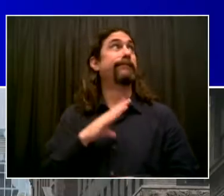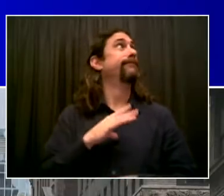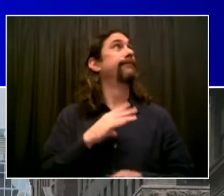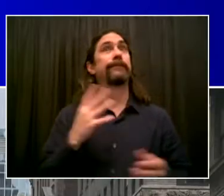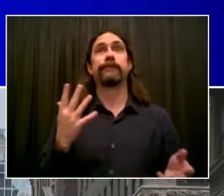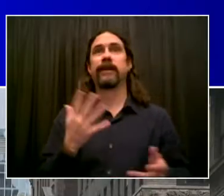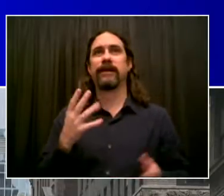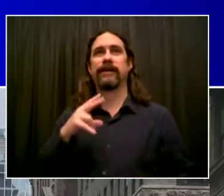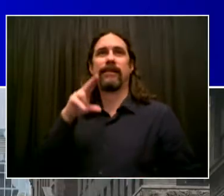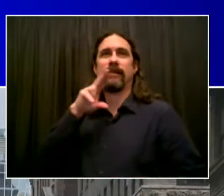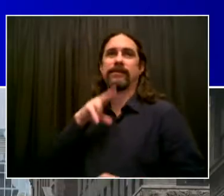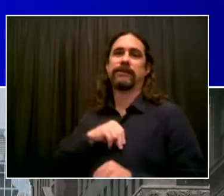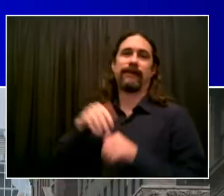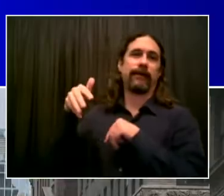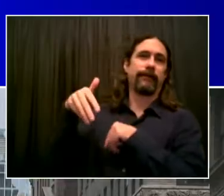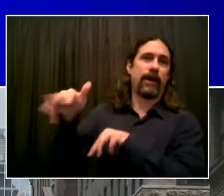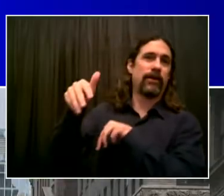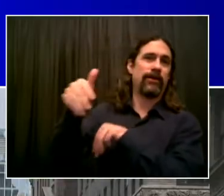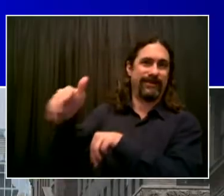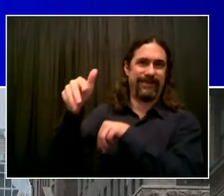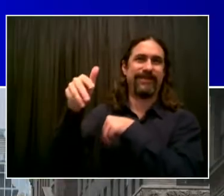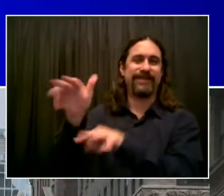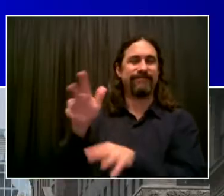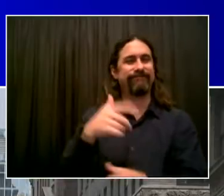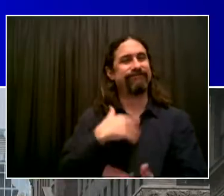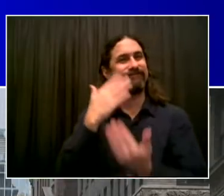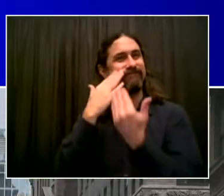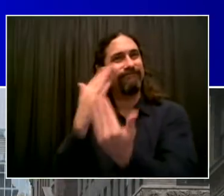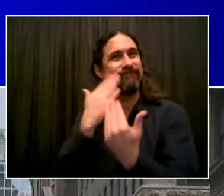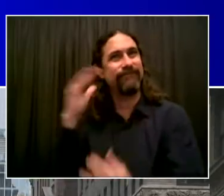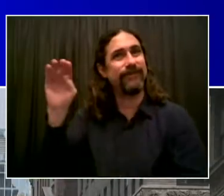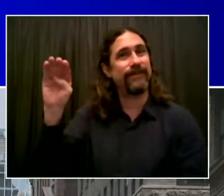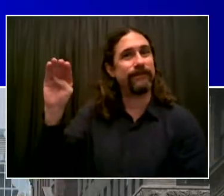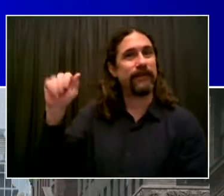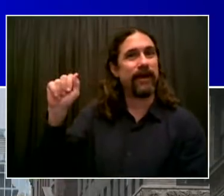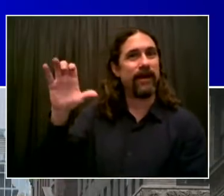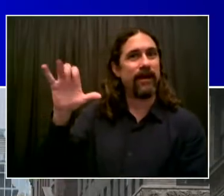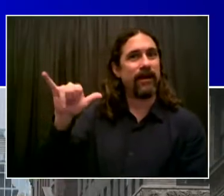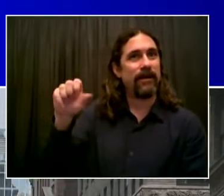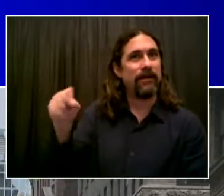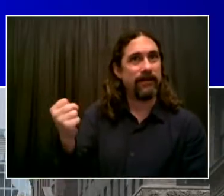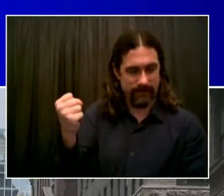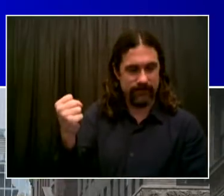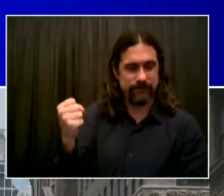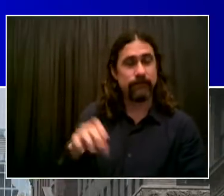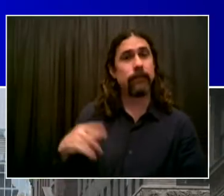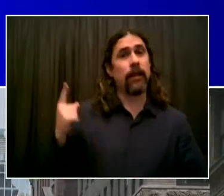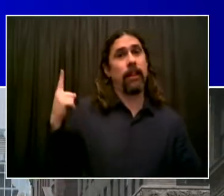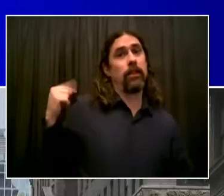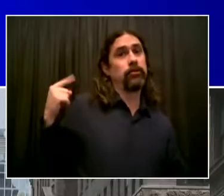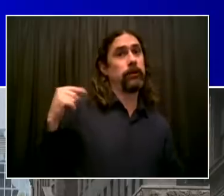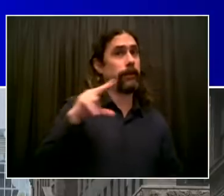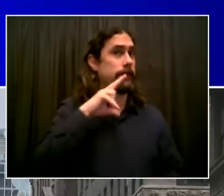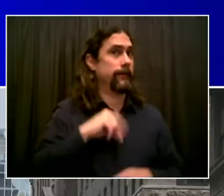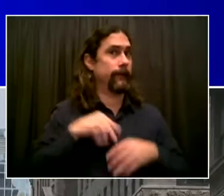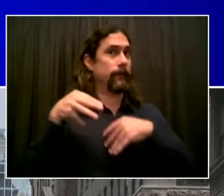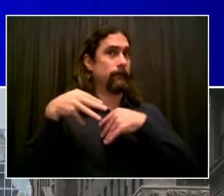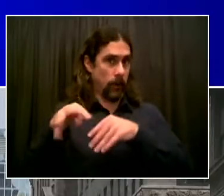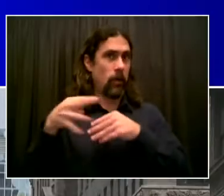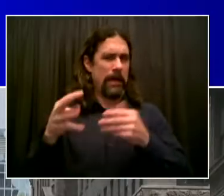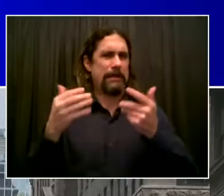year was obviously symbolic. It wasn't everything we would have liked to see in a parade, but they kept it going. And I say, God bless them for